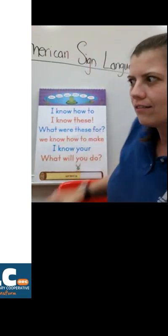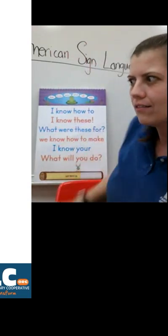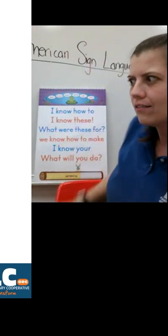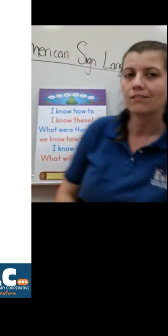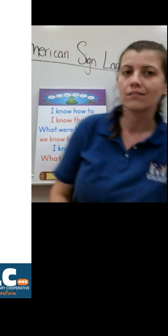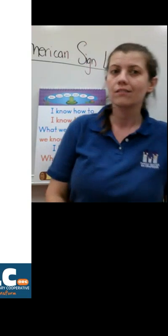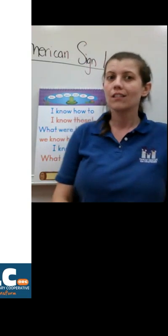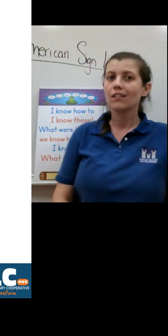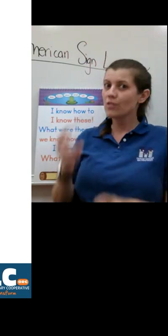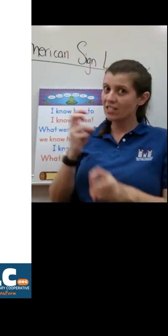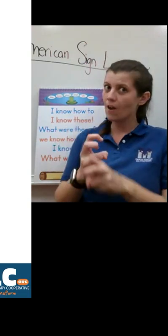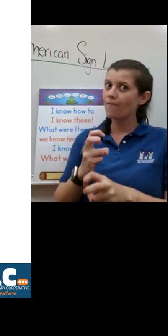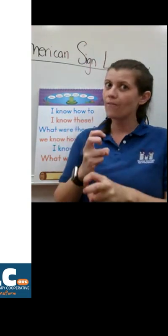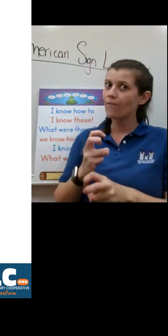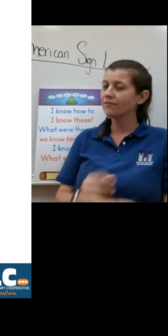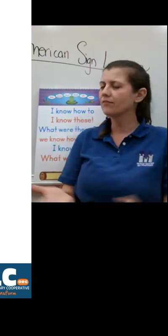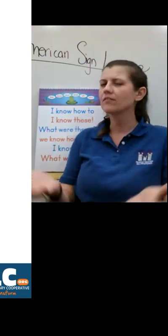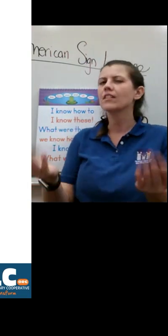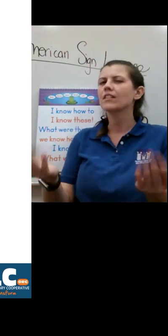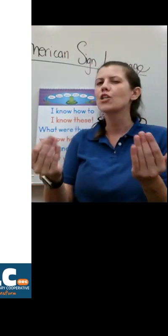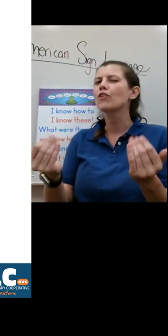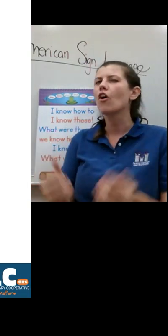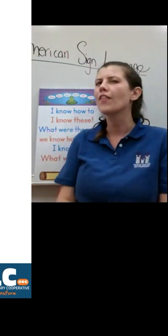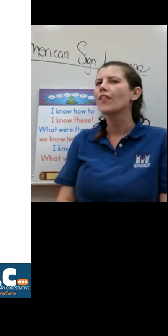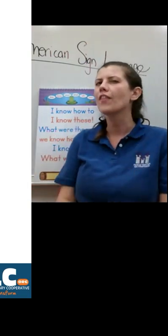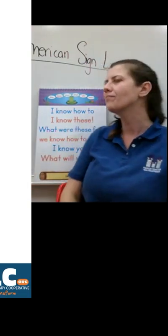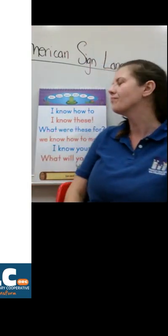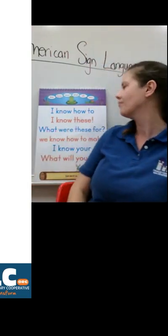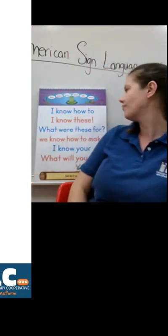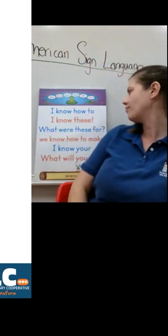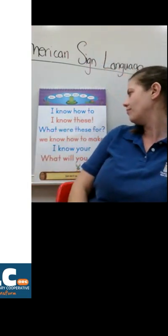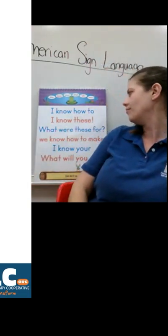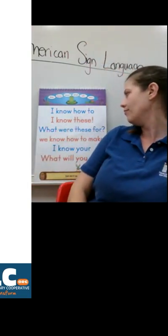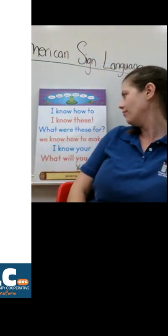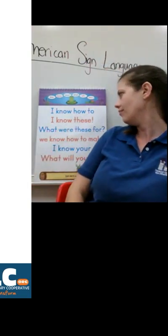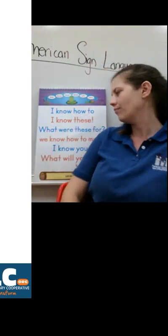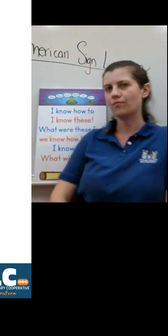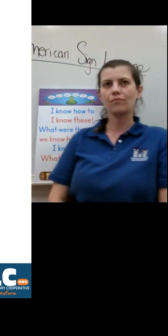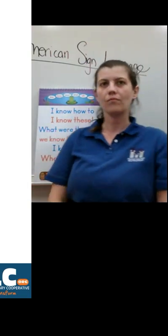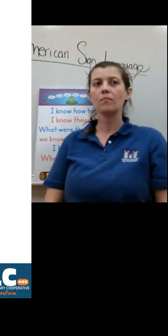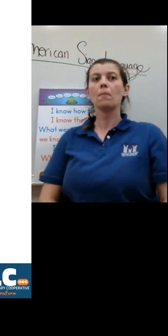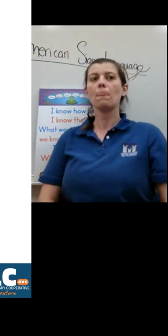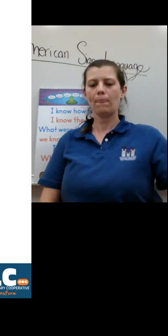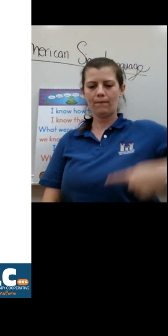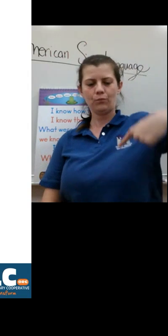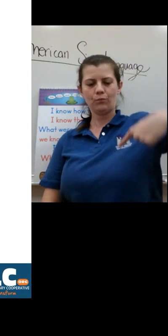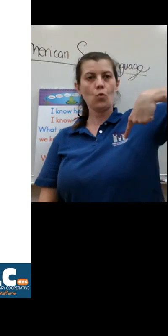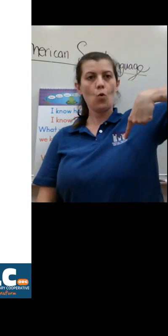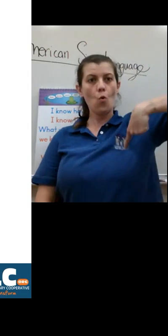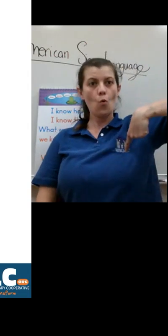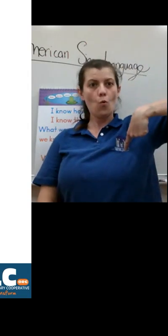make. The top one. Can you recall that one?